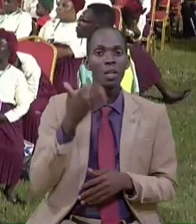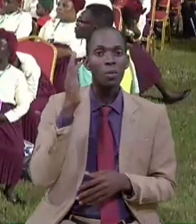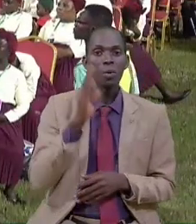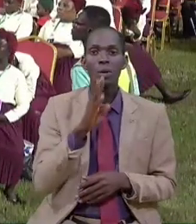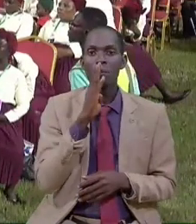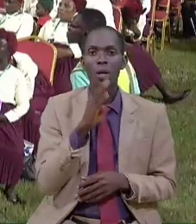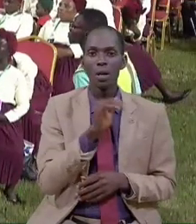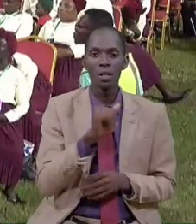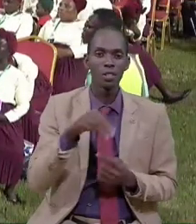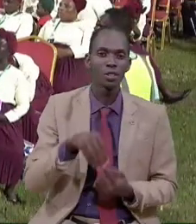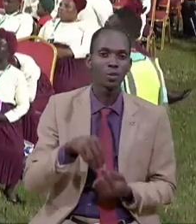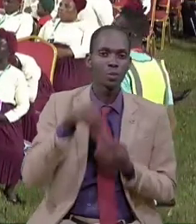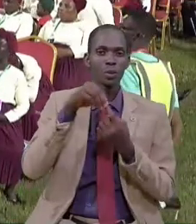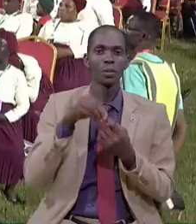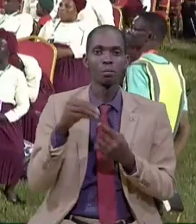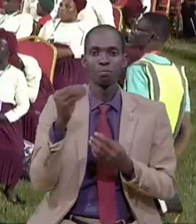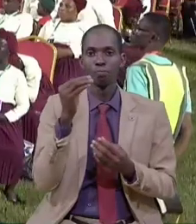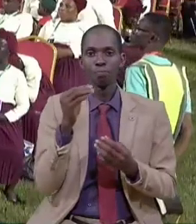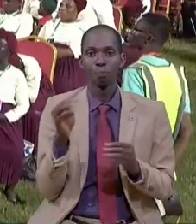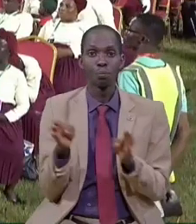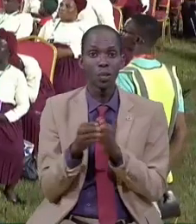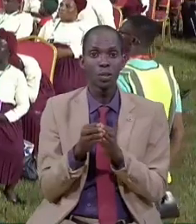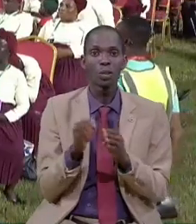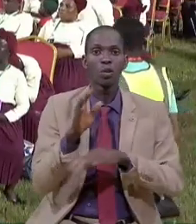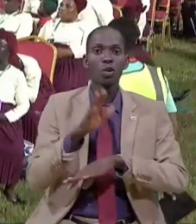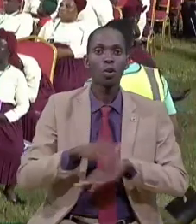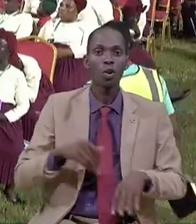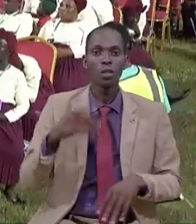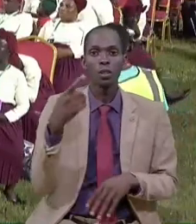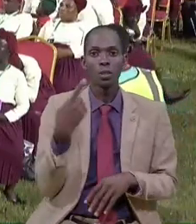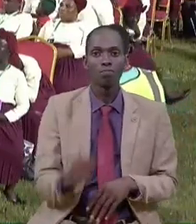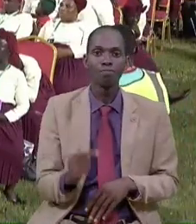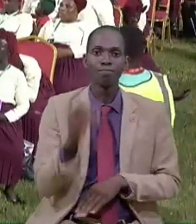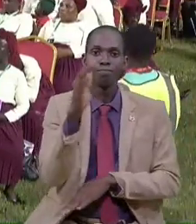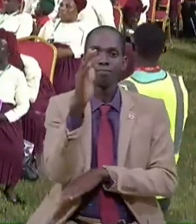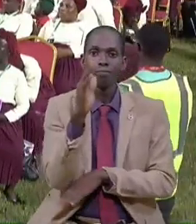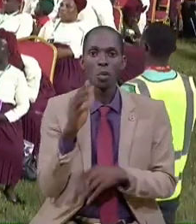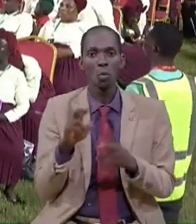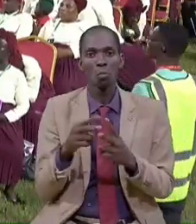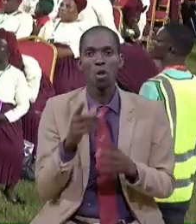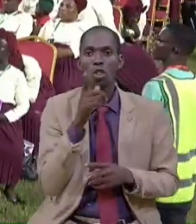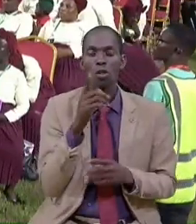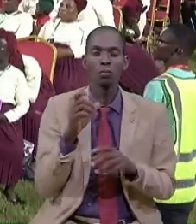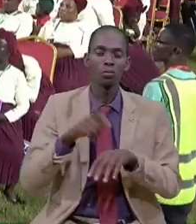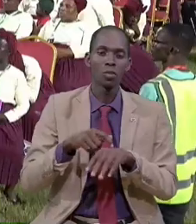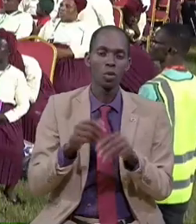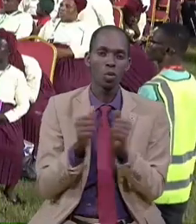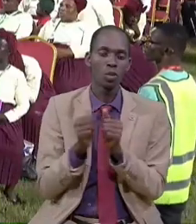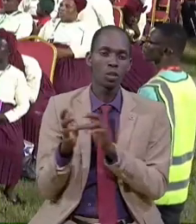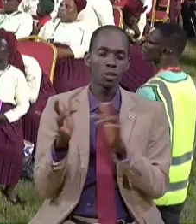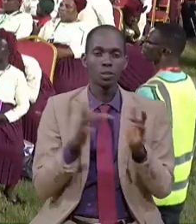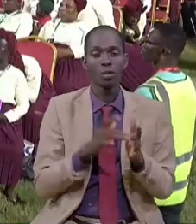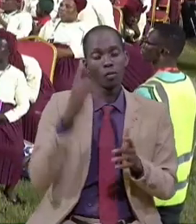meeting, lunch hour with Jesus for all those who have given their lives to Christ